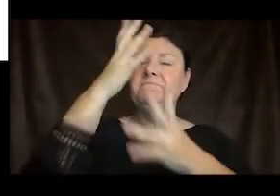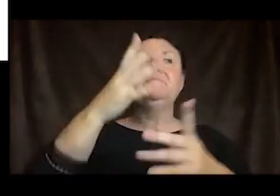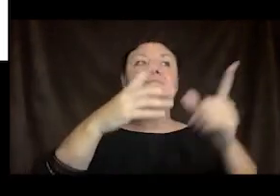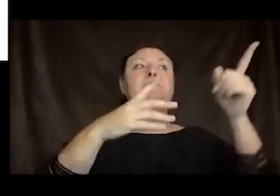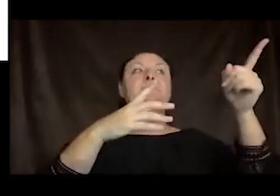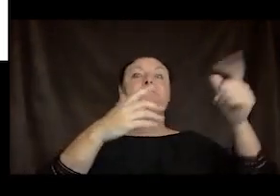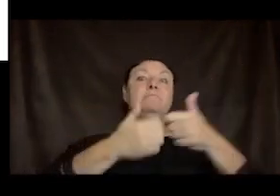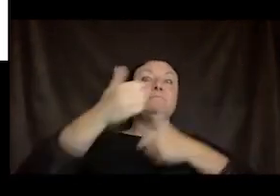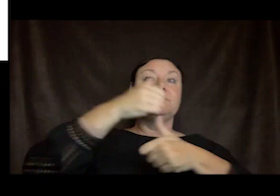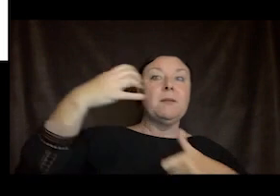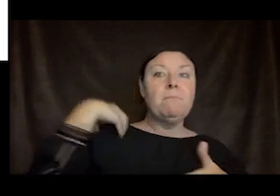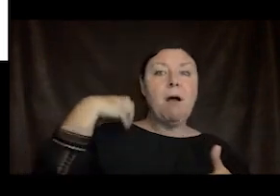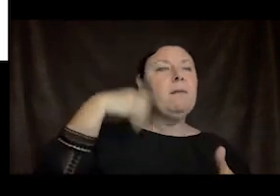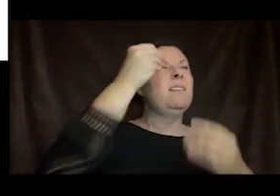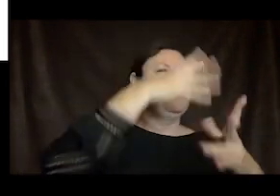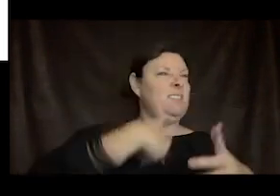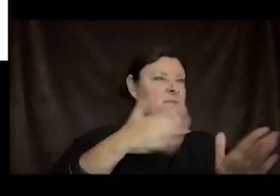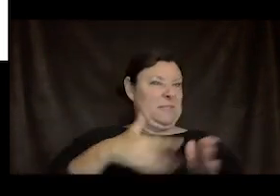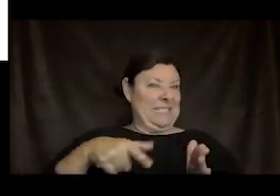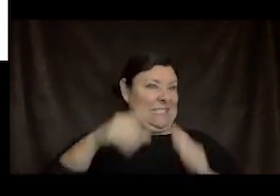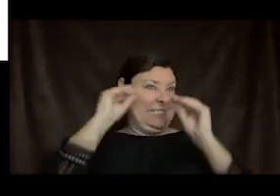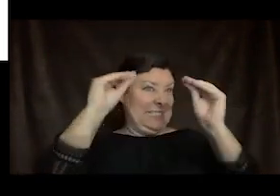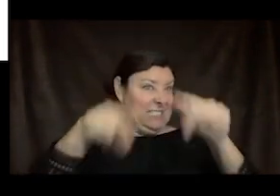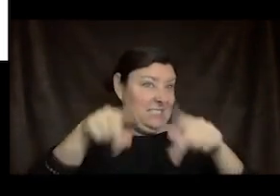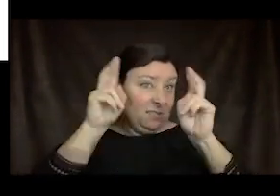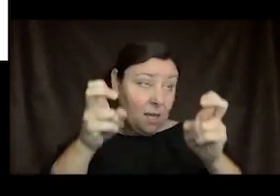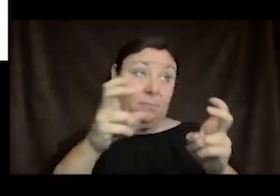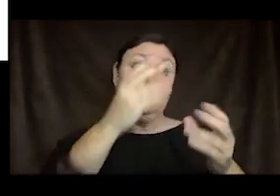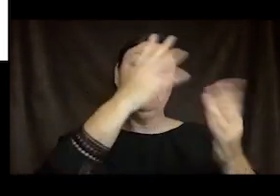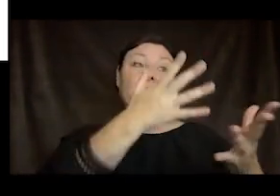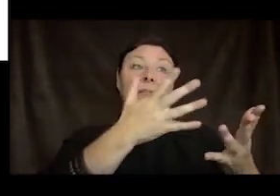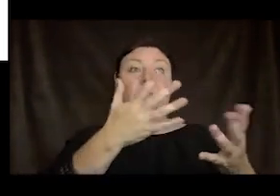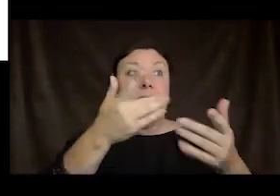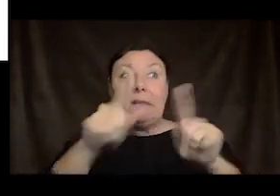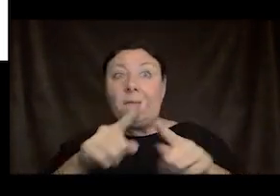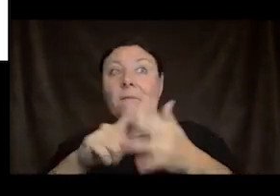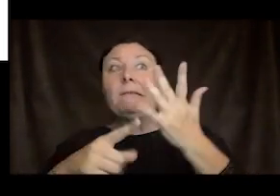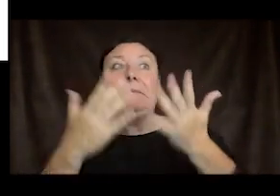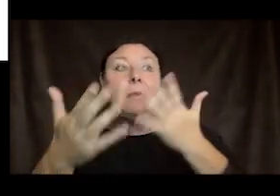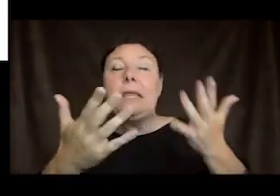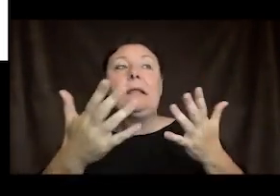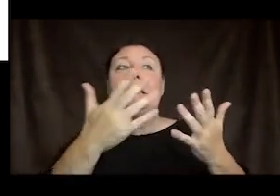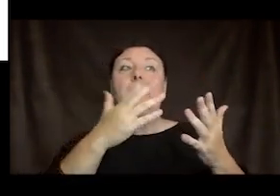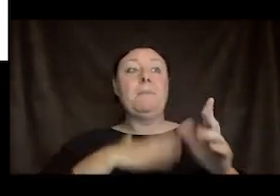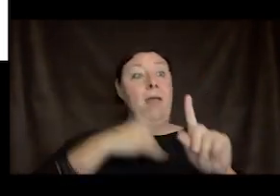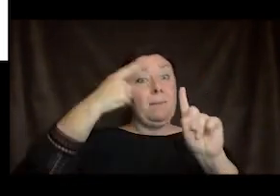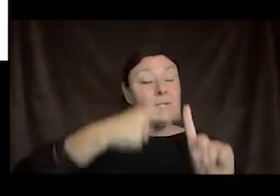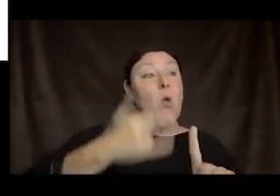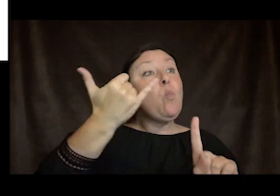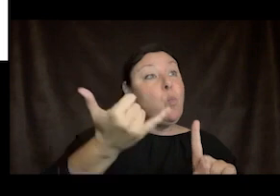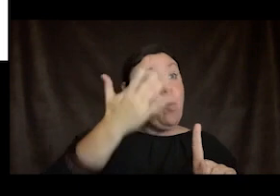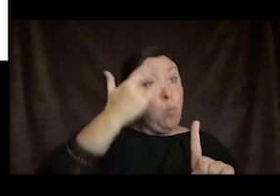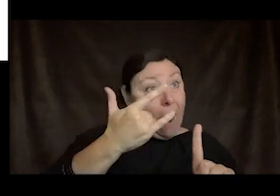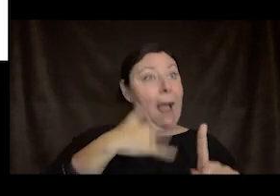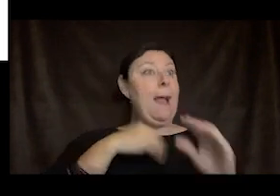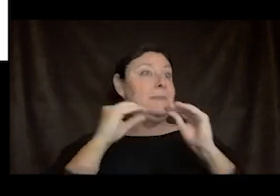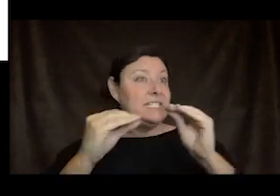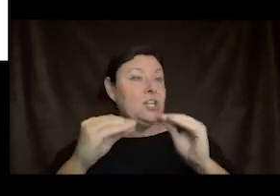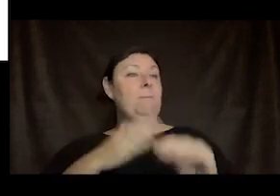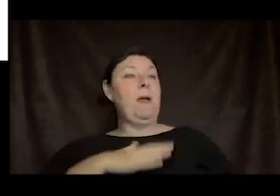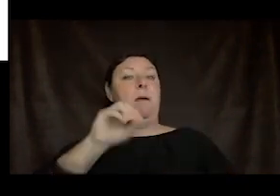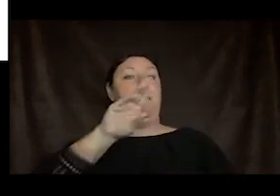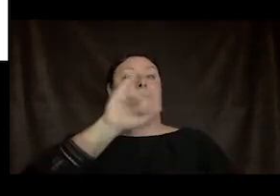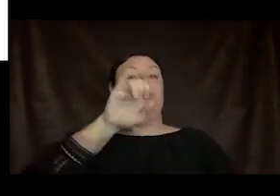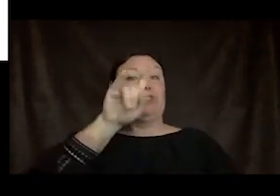time, I'm going to be teaching this, and this is what, this is how it's going to happen, and these are the objectives that I'm teaching, and that there